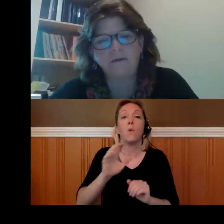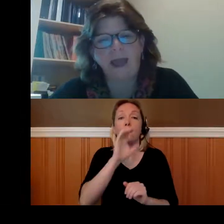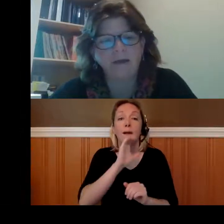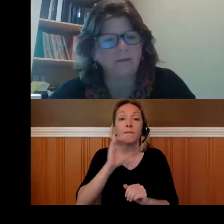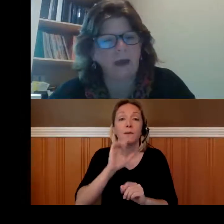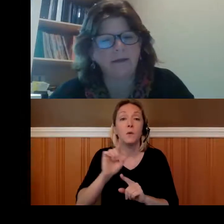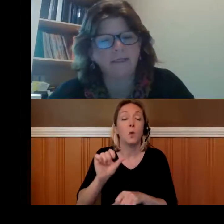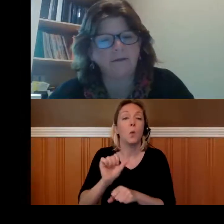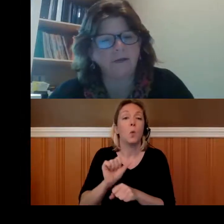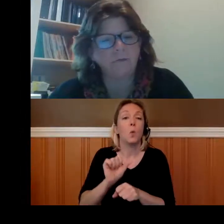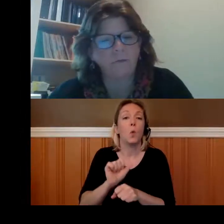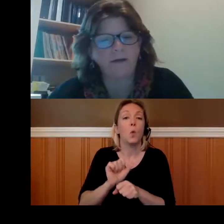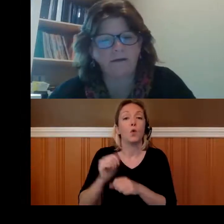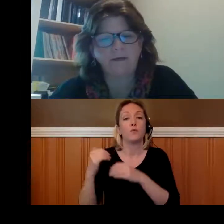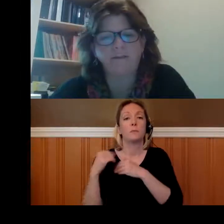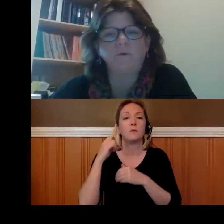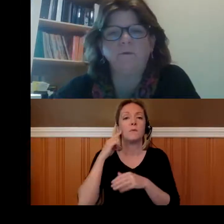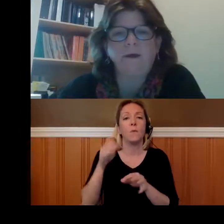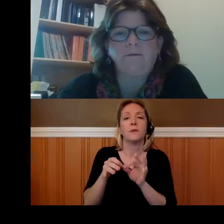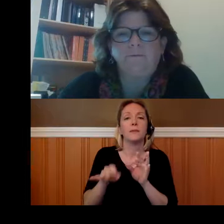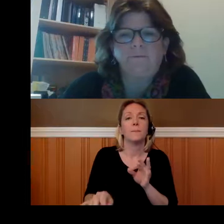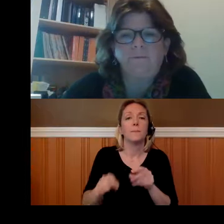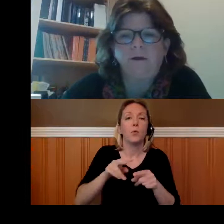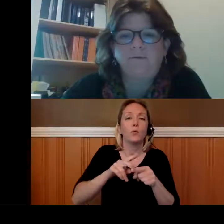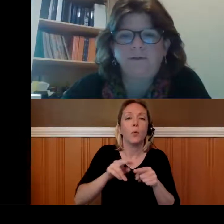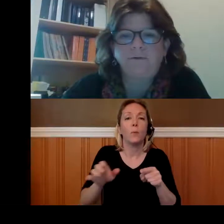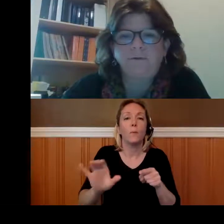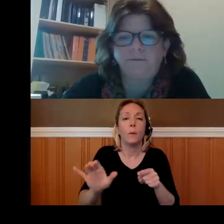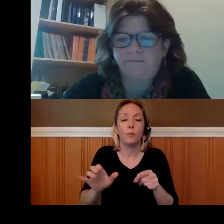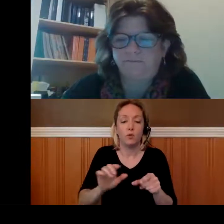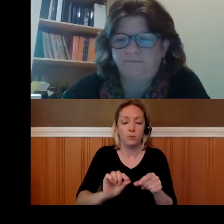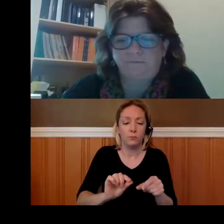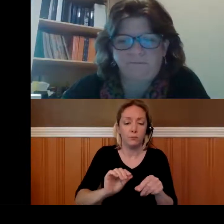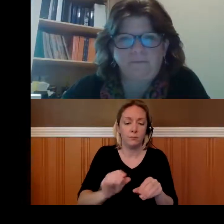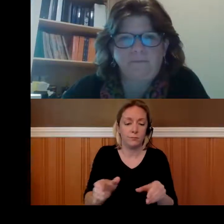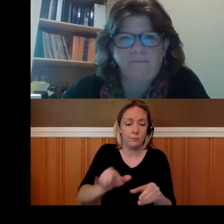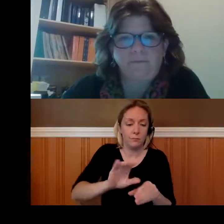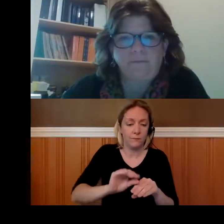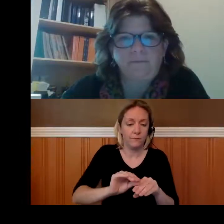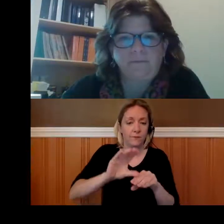of the box and look at what is appropriate for all of our students.